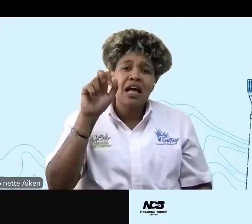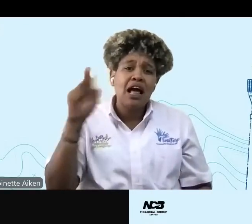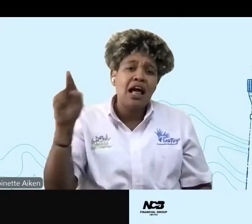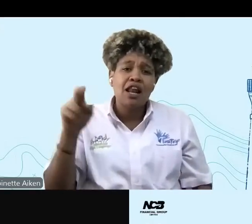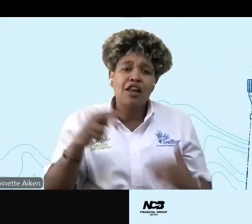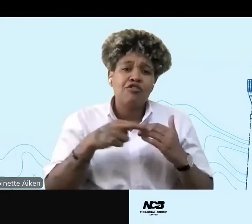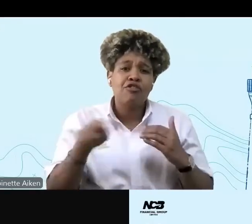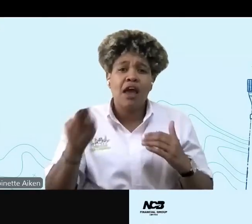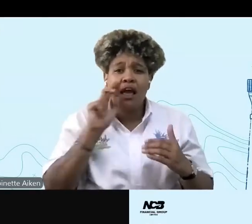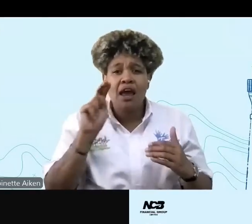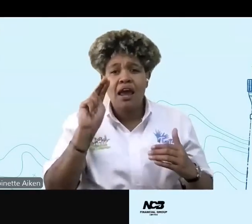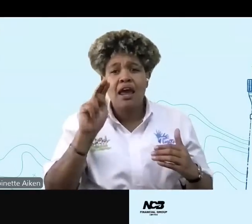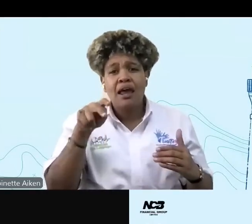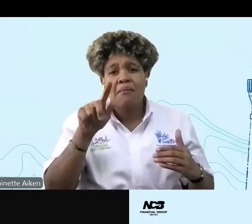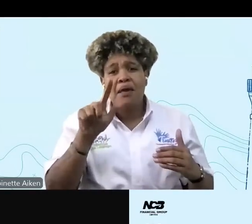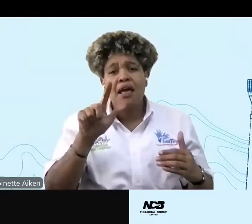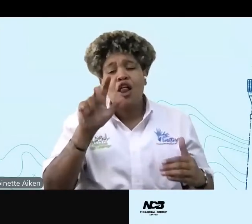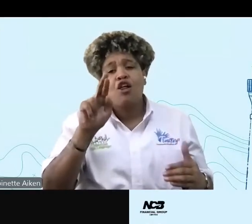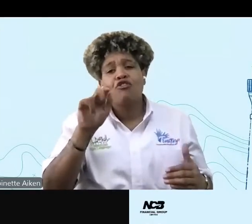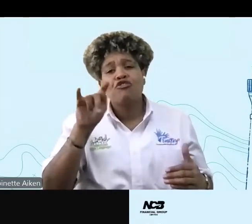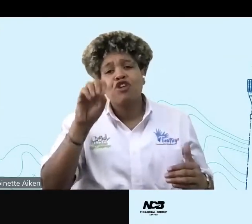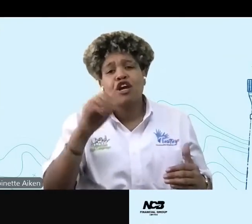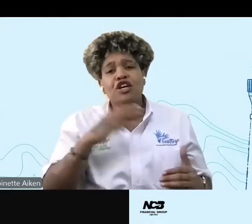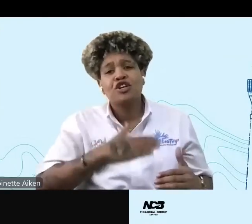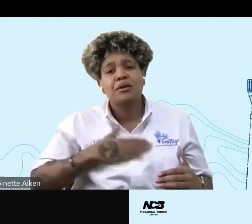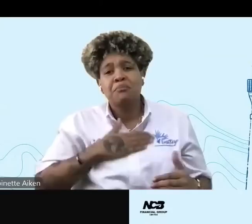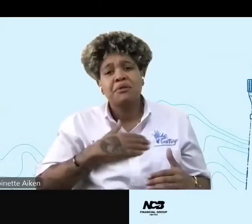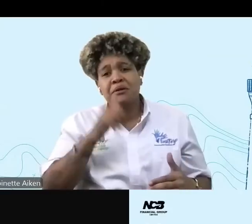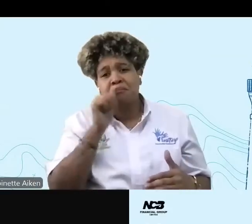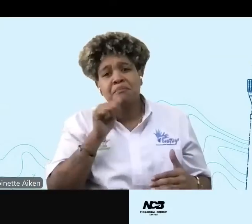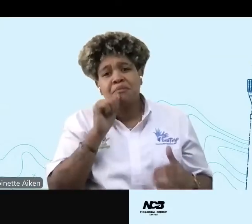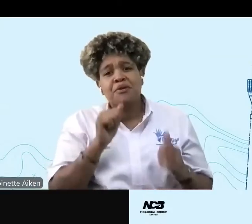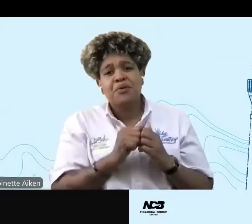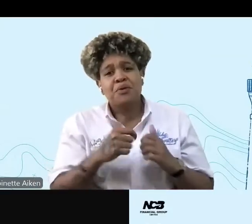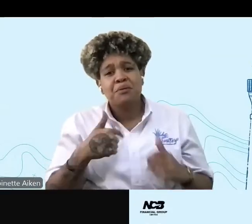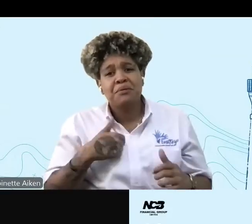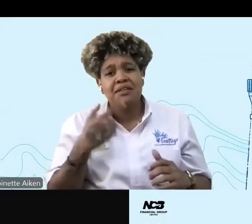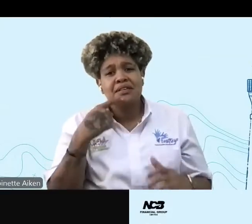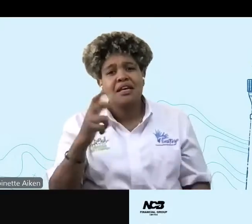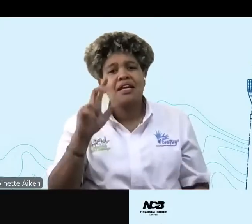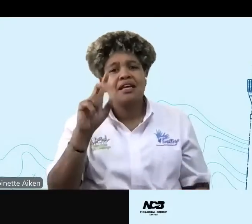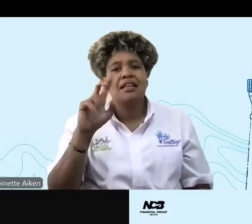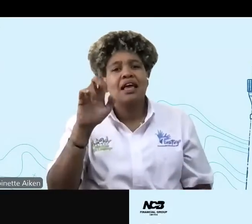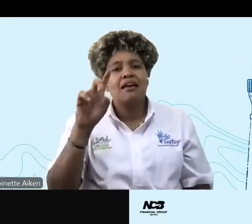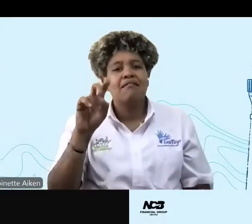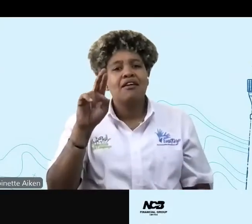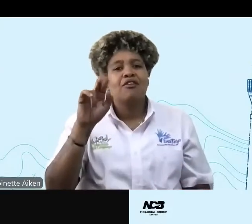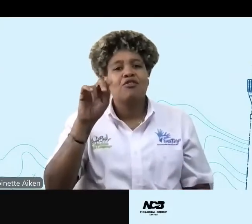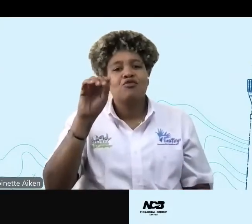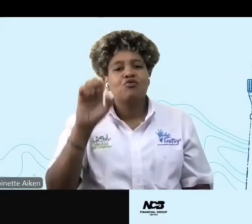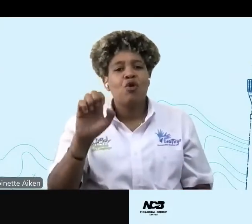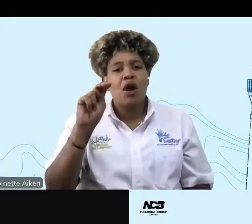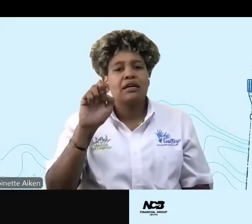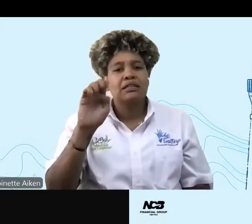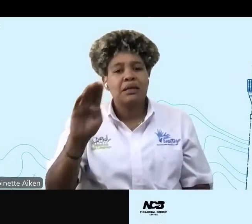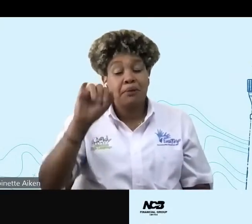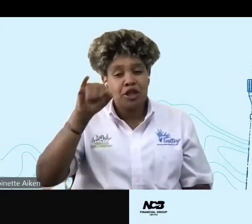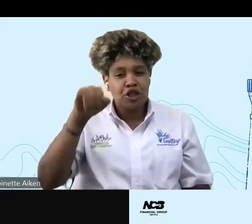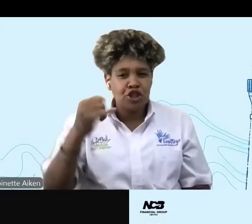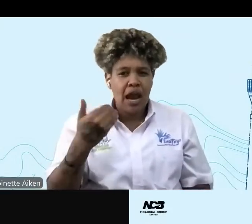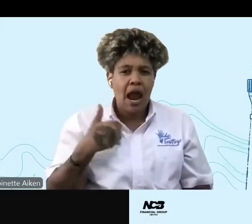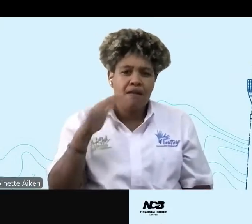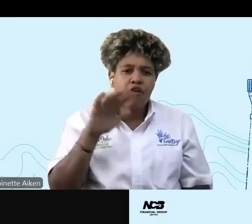the NPL ratio, please bear with me, says David Rose. NCBJ had